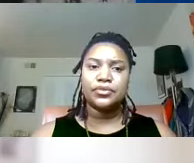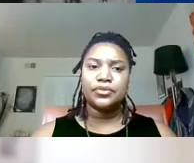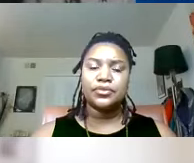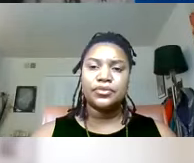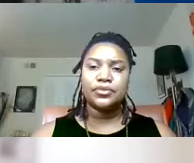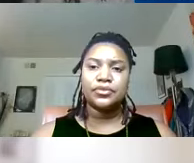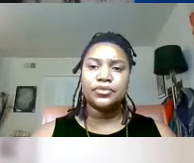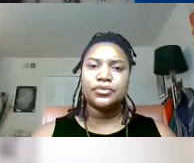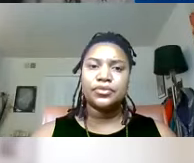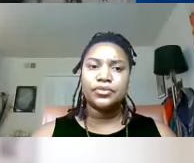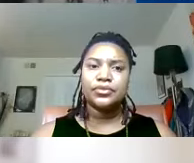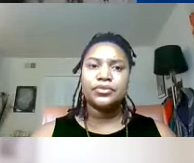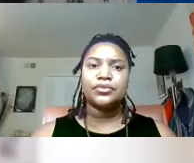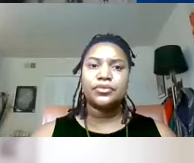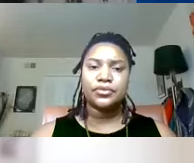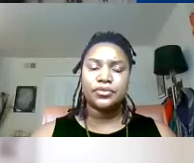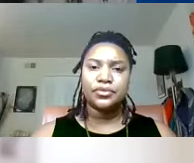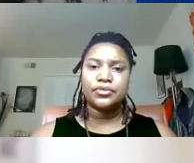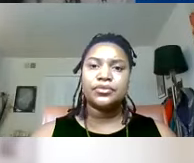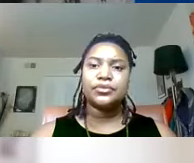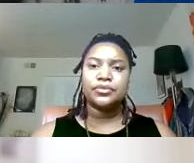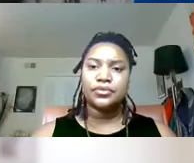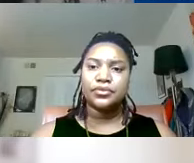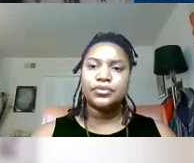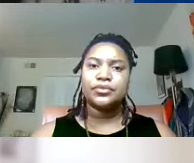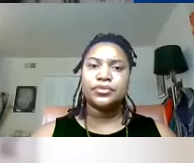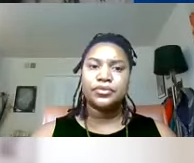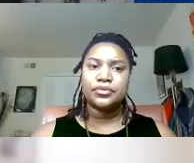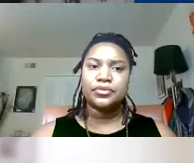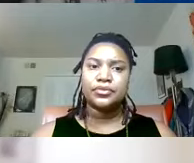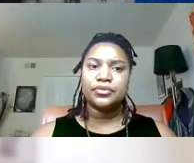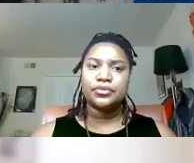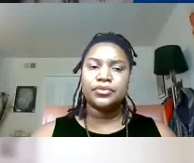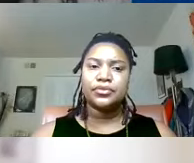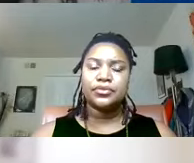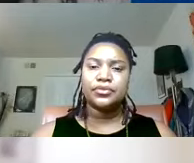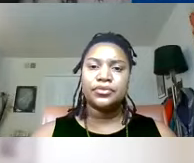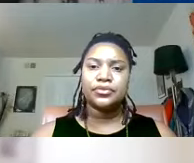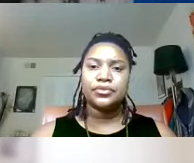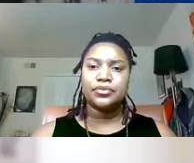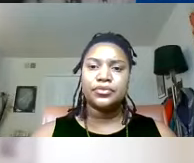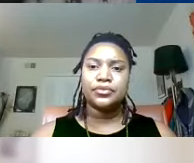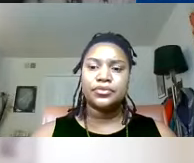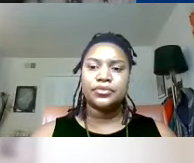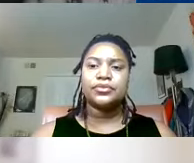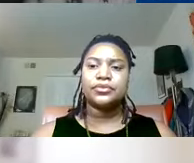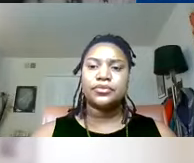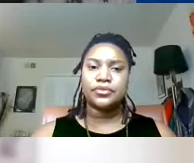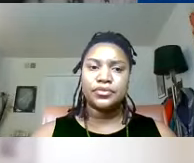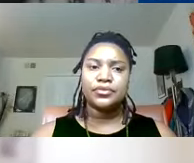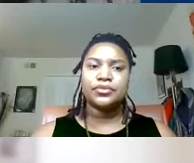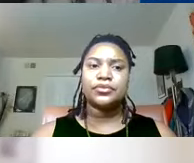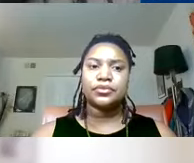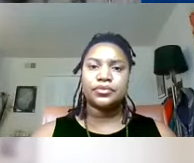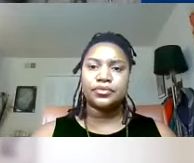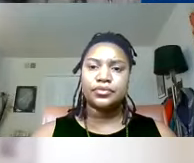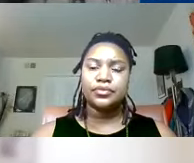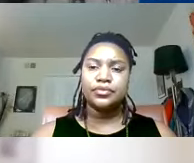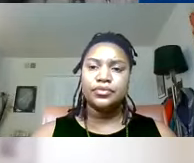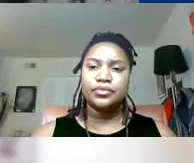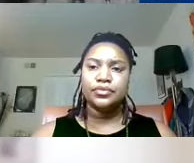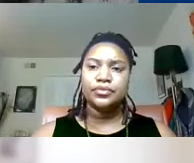I think because the mRNA technology is about the blueprint rather than the picture, then the thought